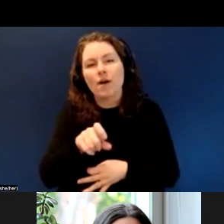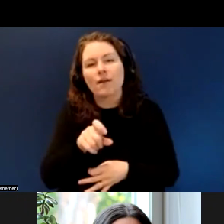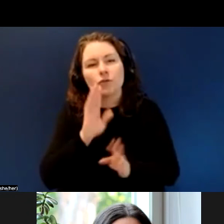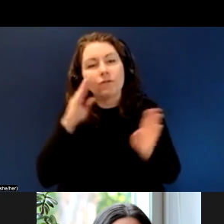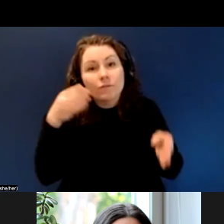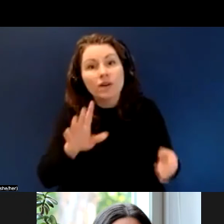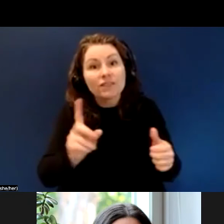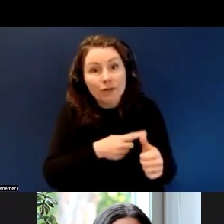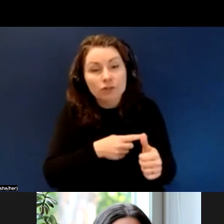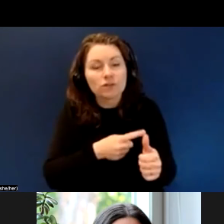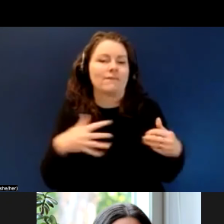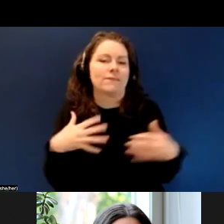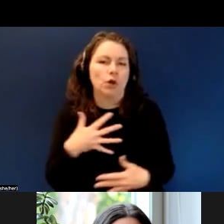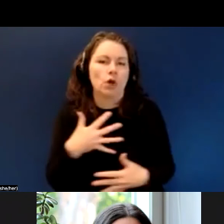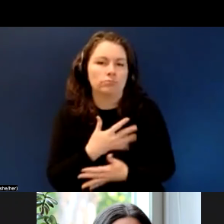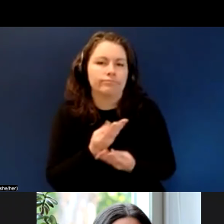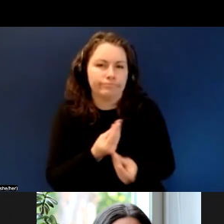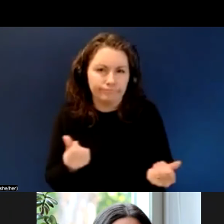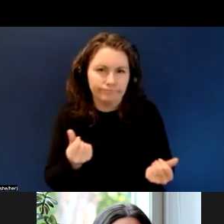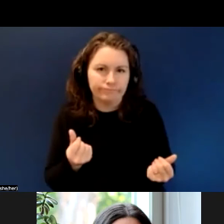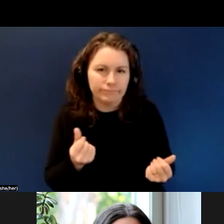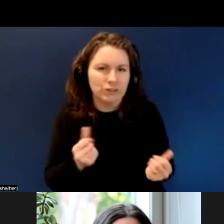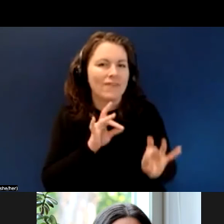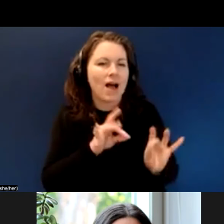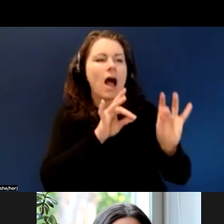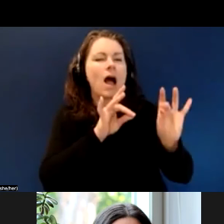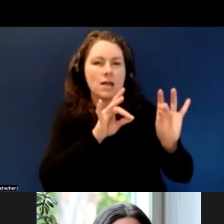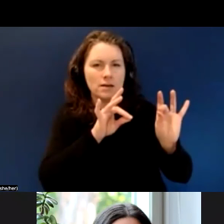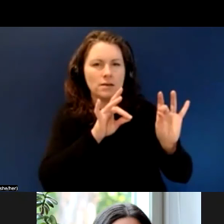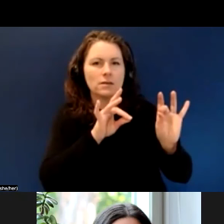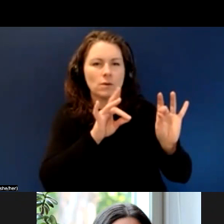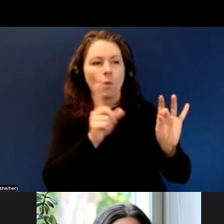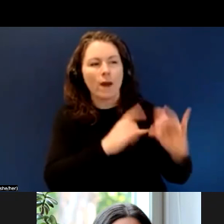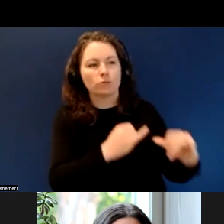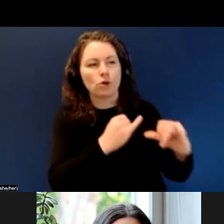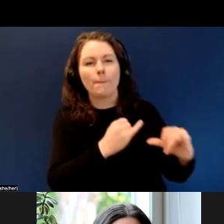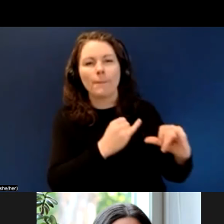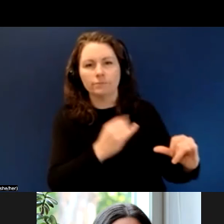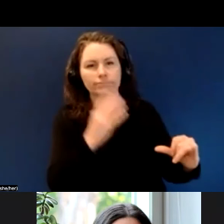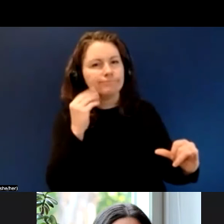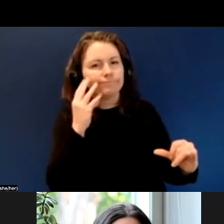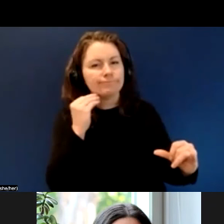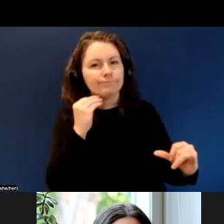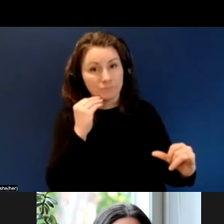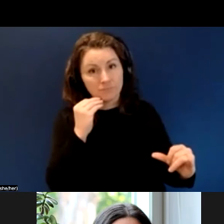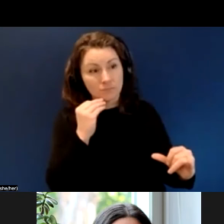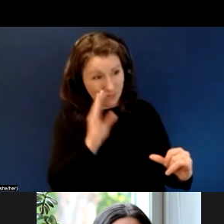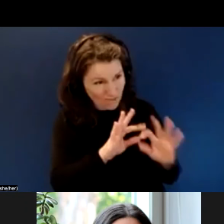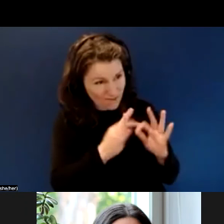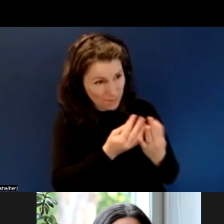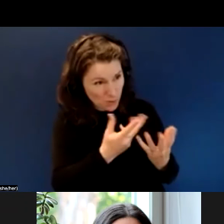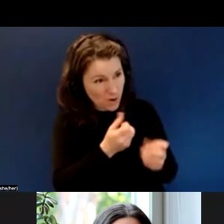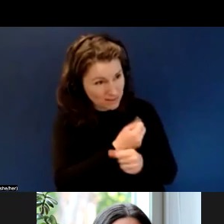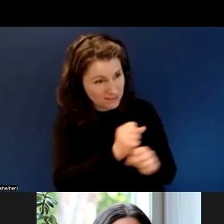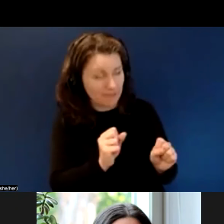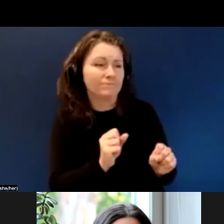in the first place and finding those places of common ground. You want to keep your family safe. You want to do the